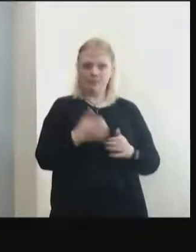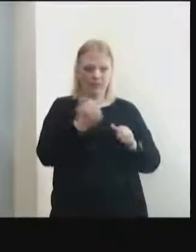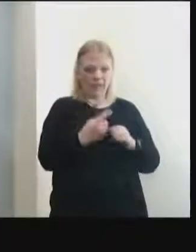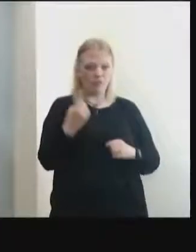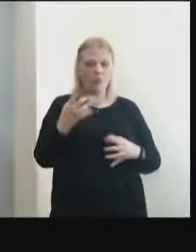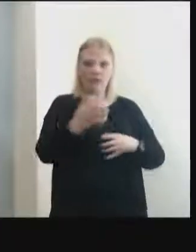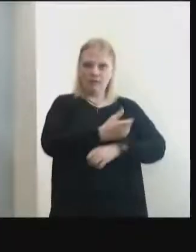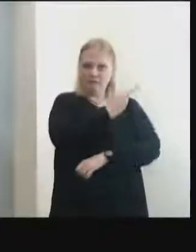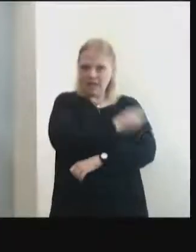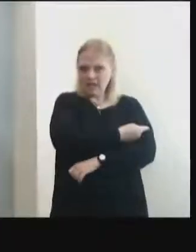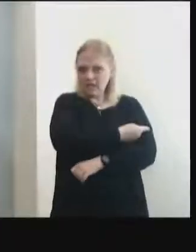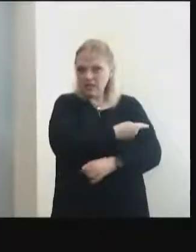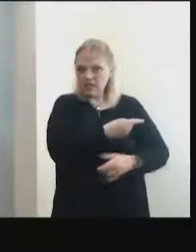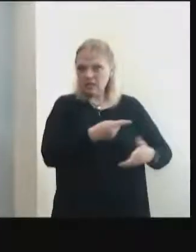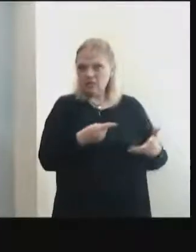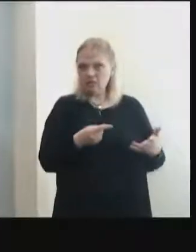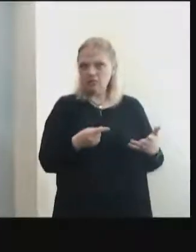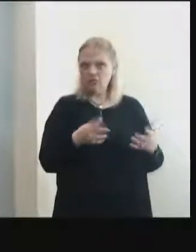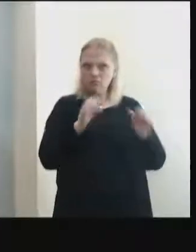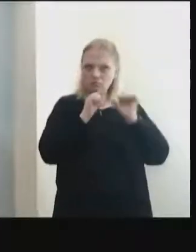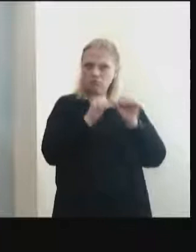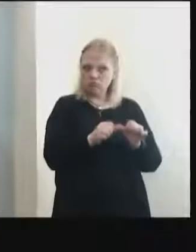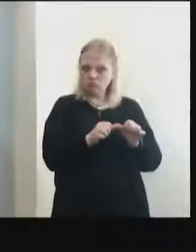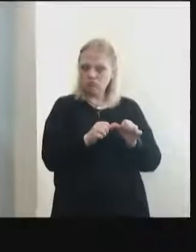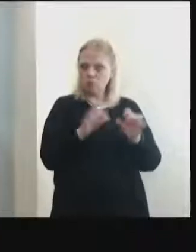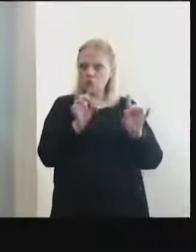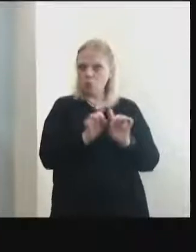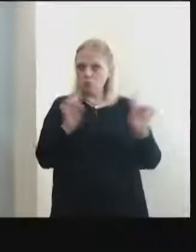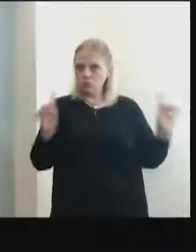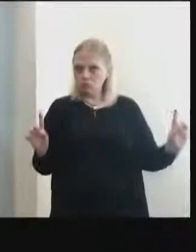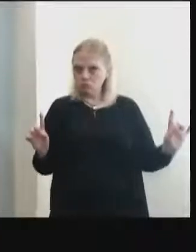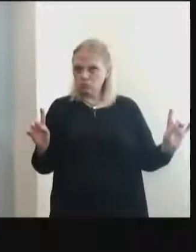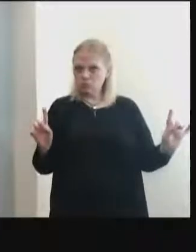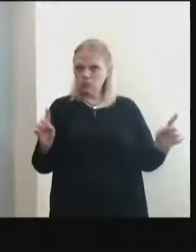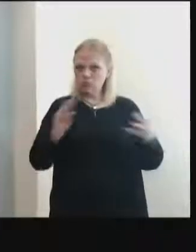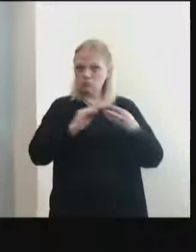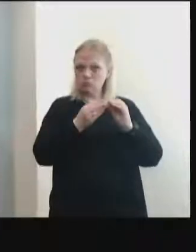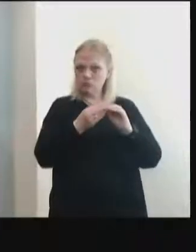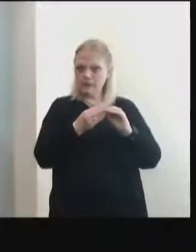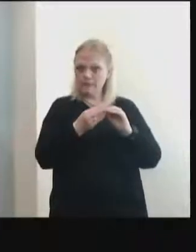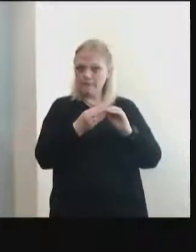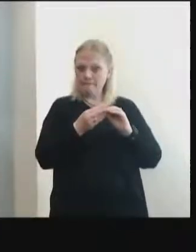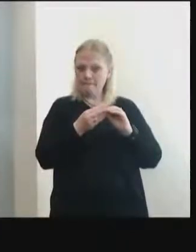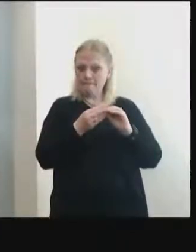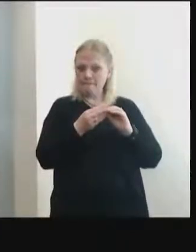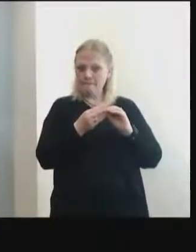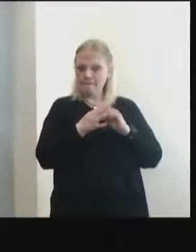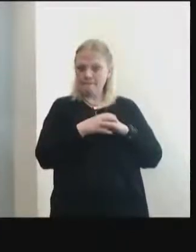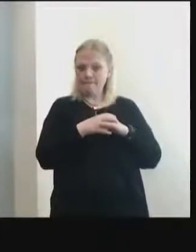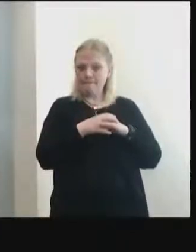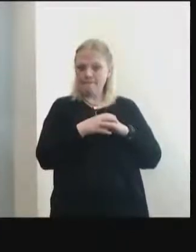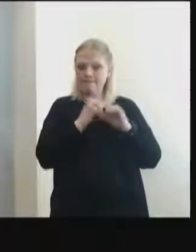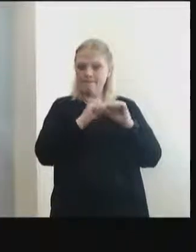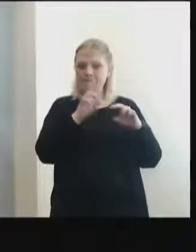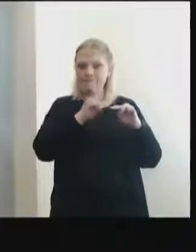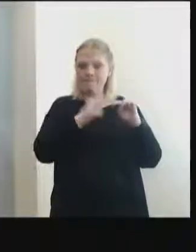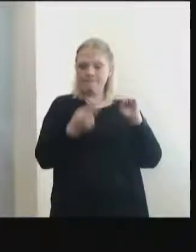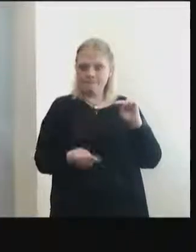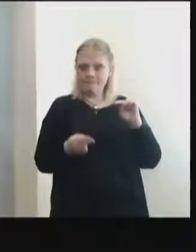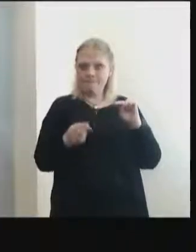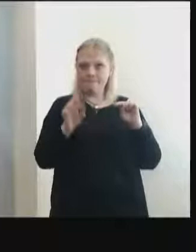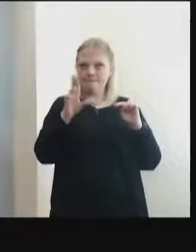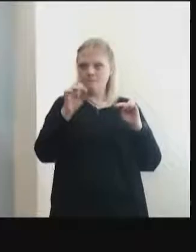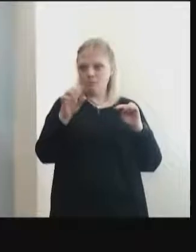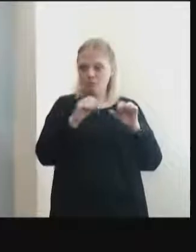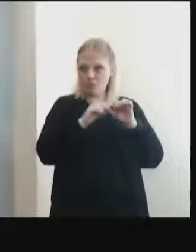gets vaccinated. We continue to social distance, keep our numbers down, continue to decrease, and our rates continue to